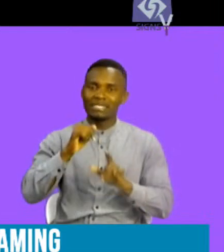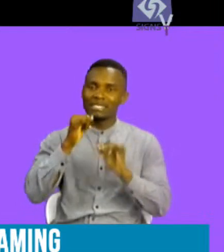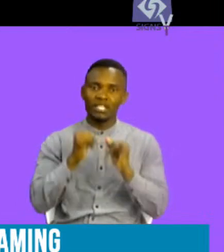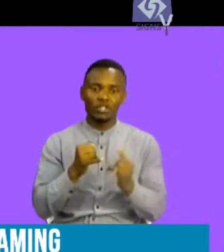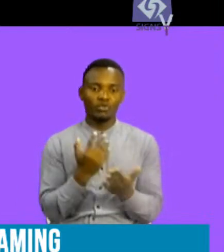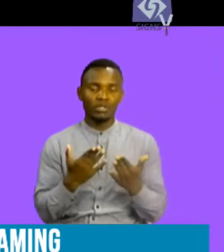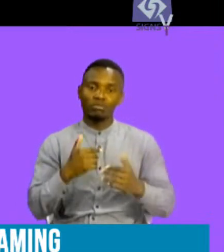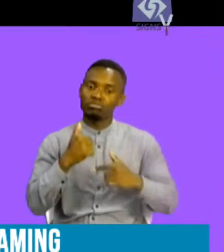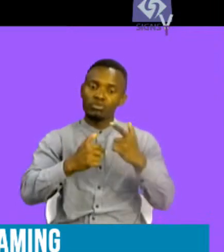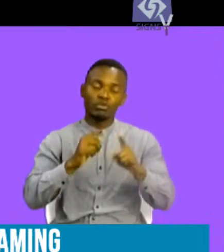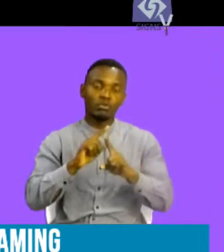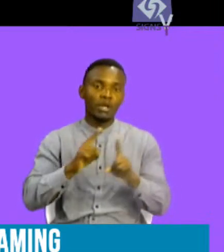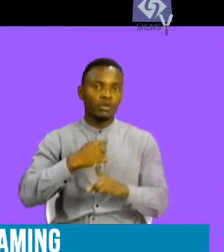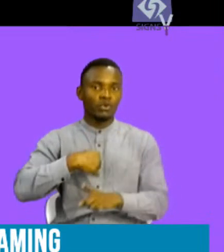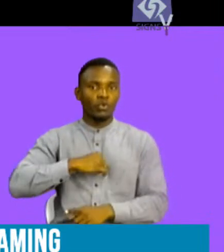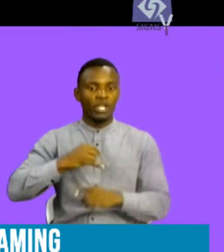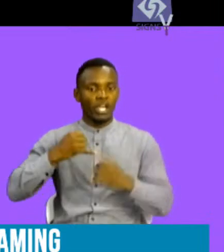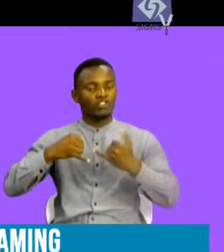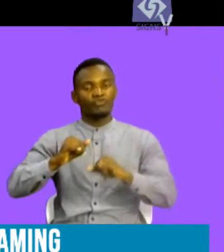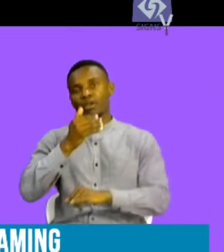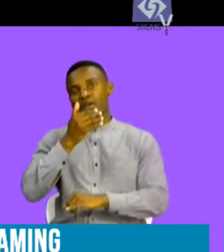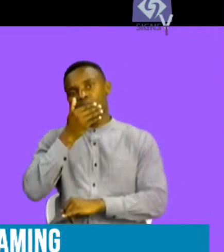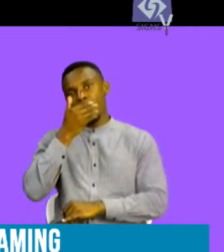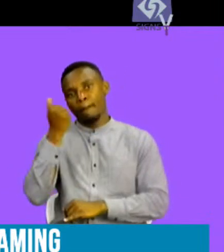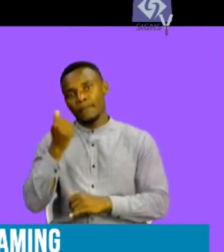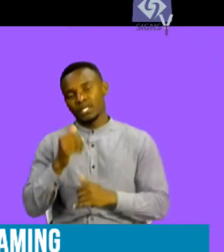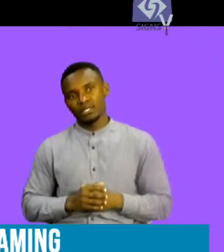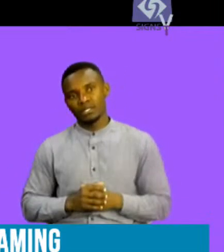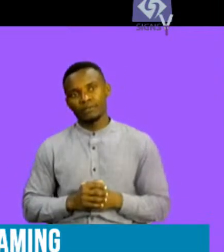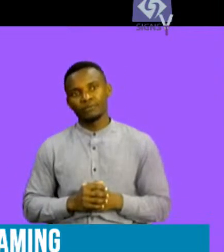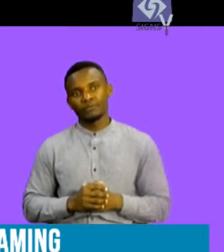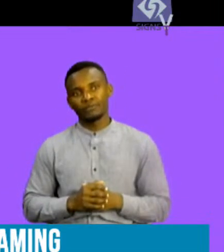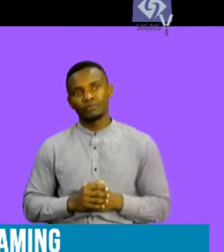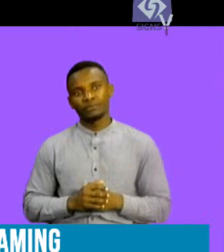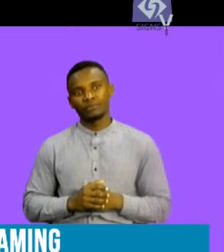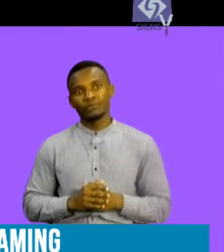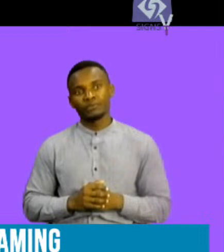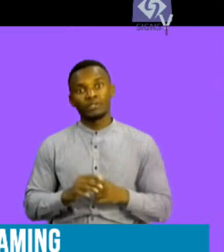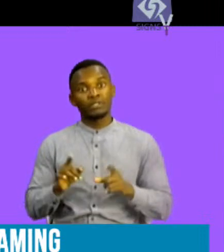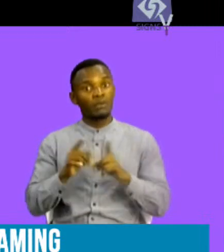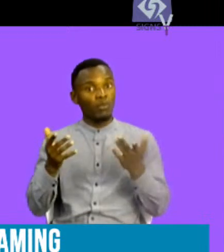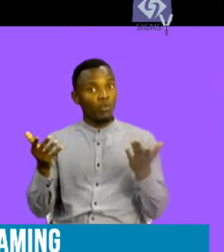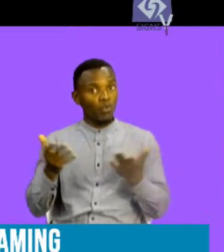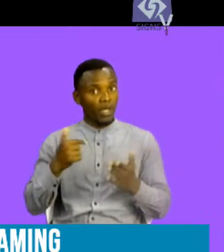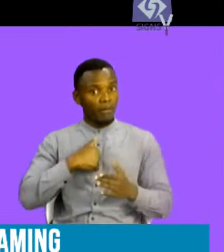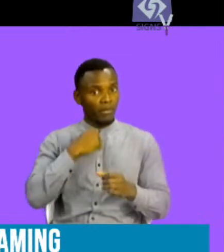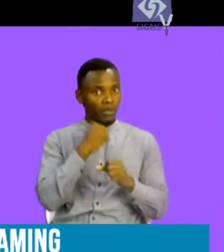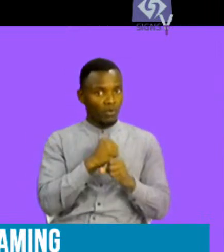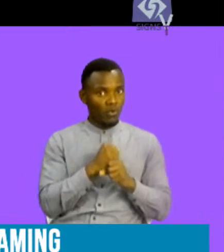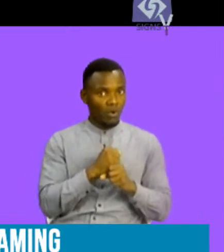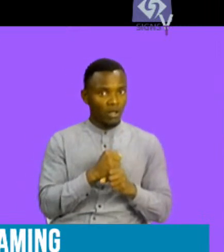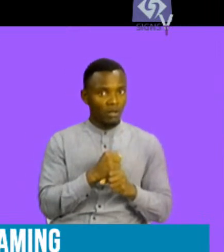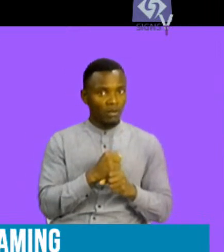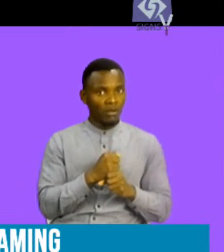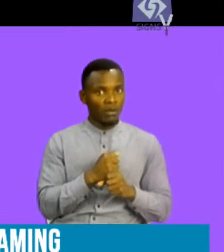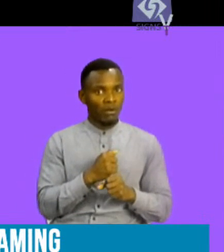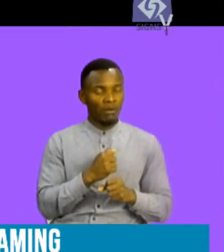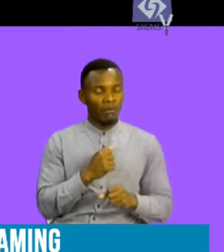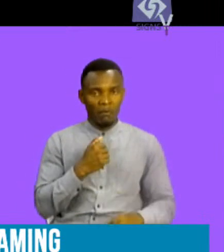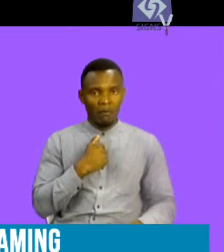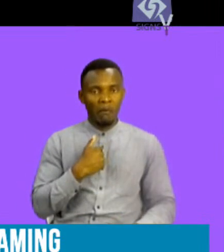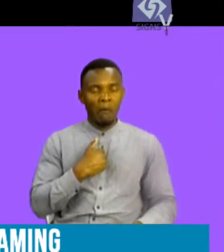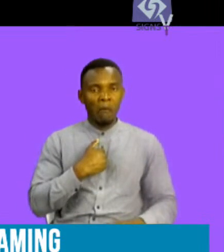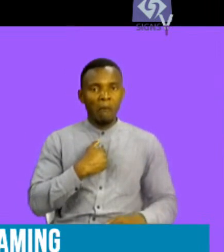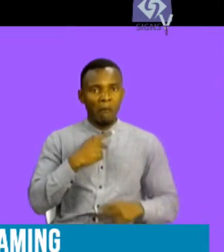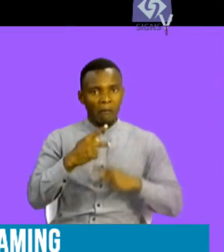Yeah. But we are trying our best. They are doing good. Like in a place where I am, I think we have 5. And they are doing good. Yeah.